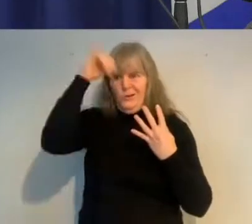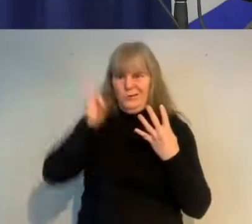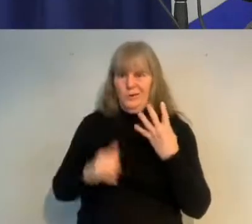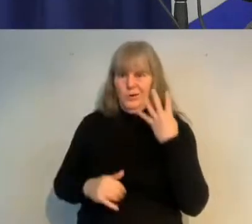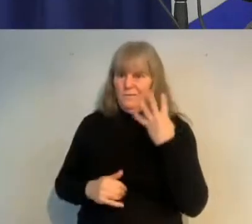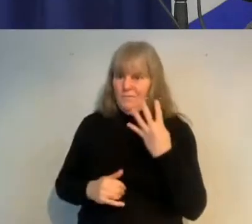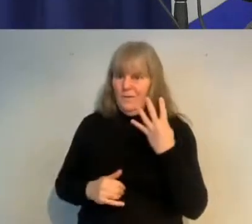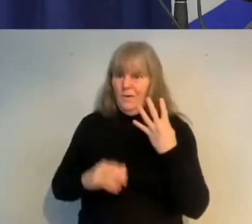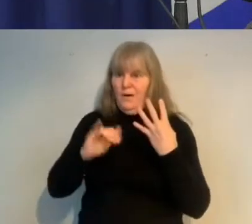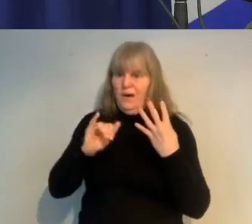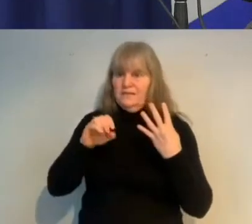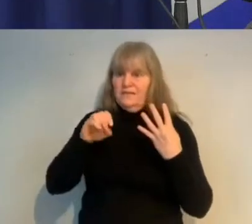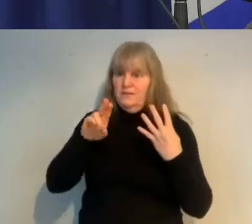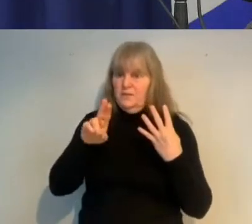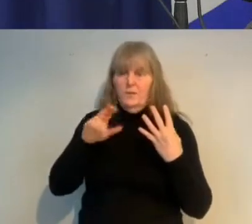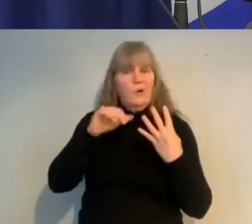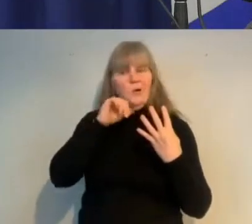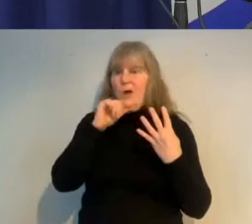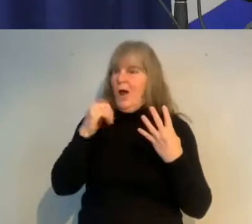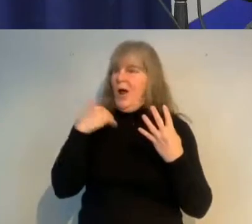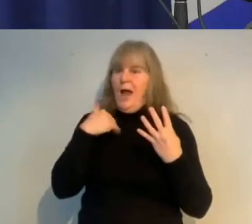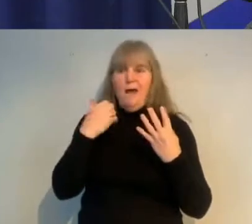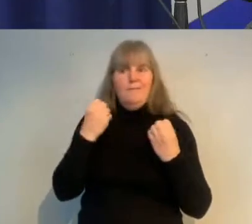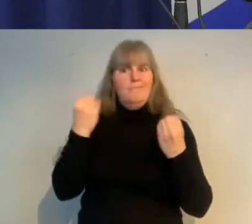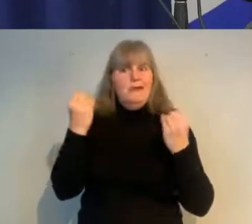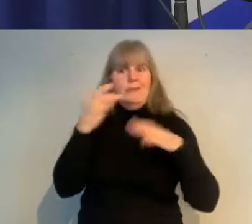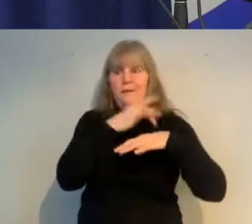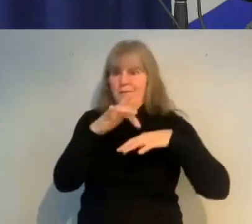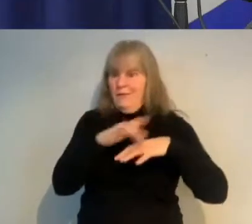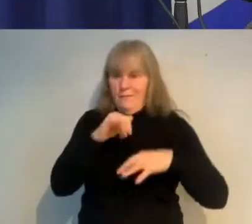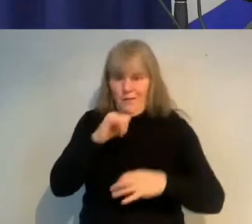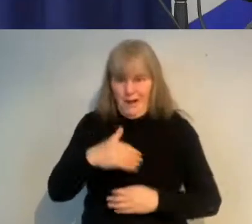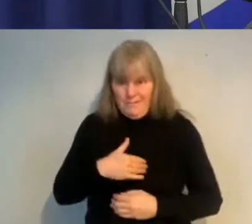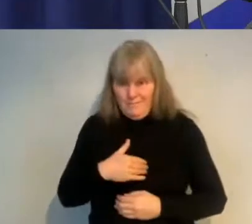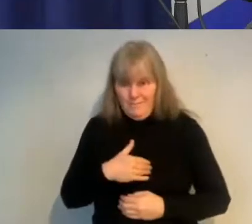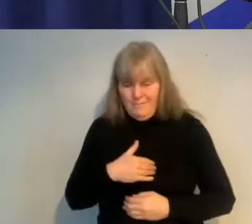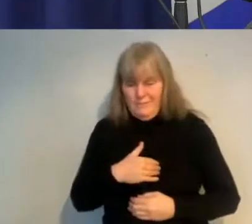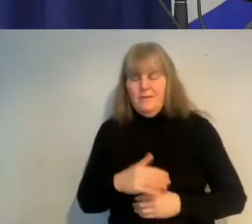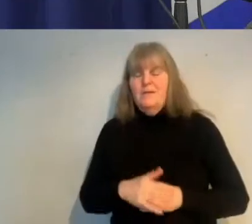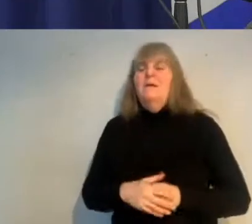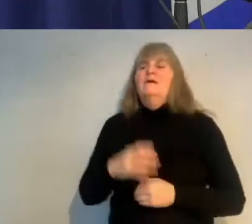lot of surge capacity. We need to follow these measures so that the